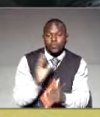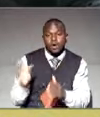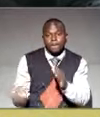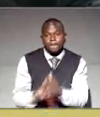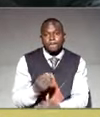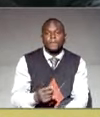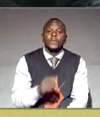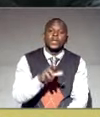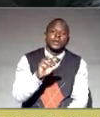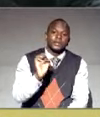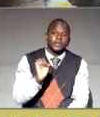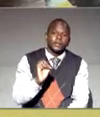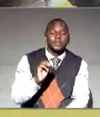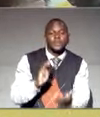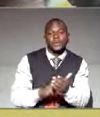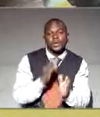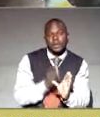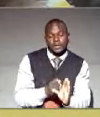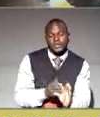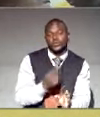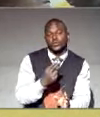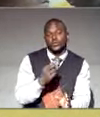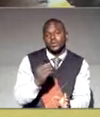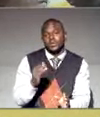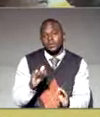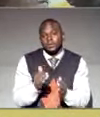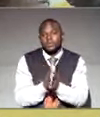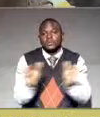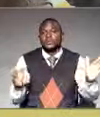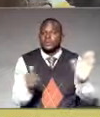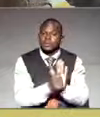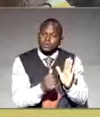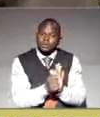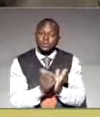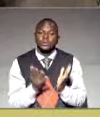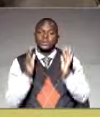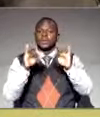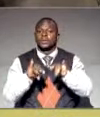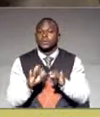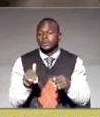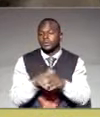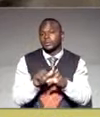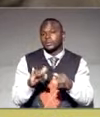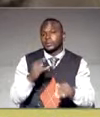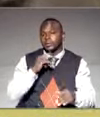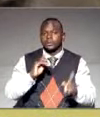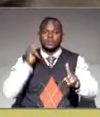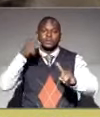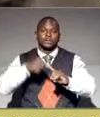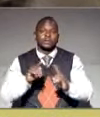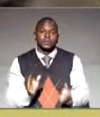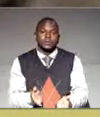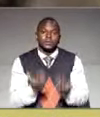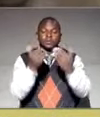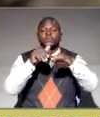on 18th May 2000. As a public law of the 200th Congress, the legislation aimed at